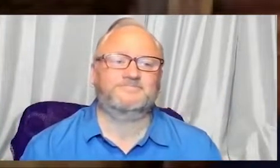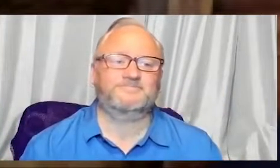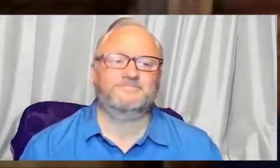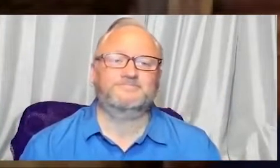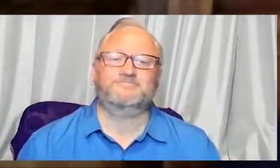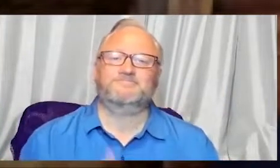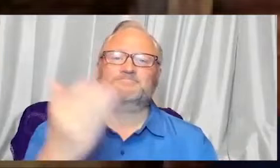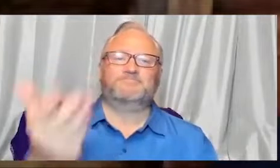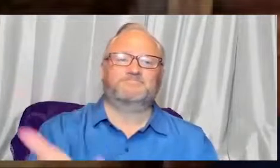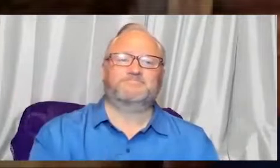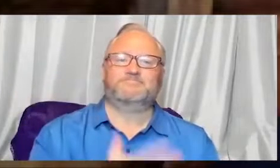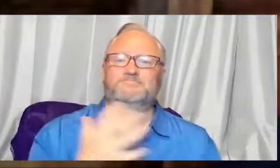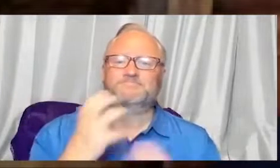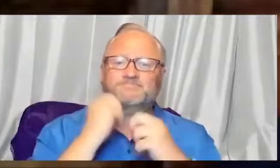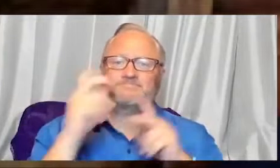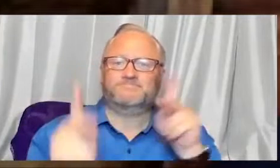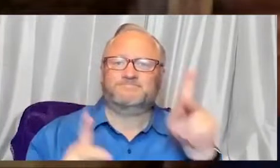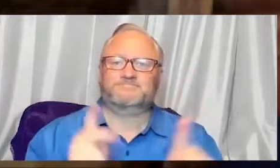Welcome, beloveds.